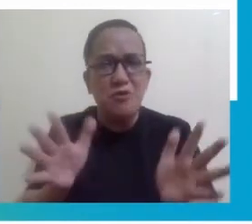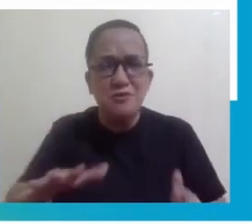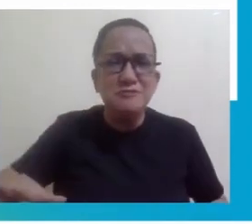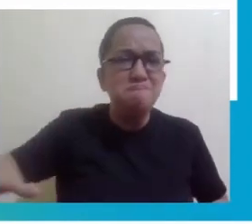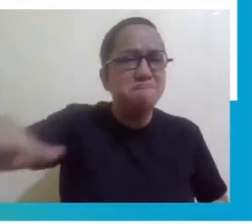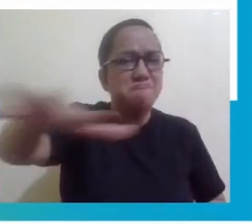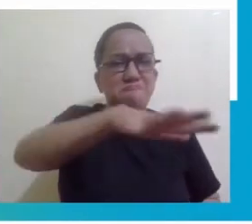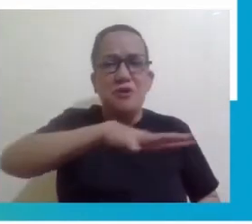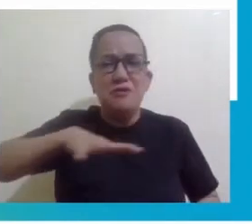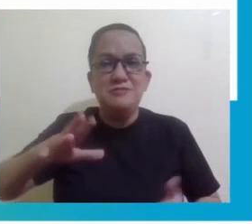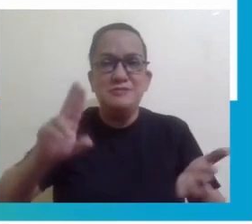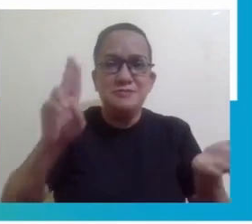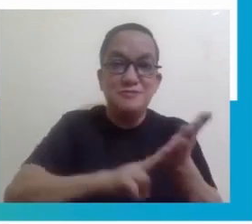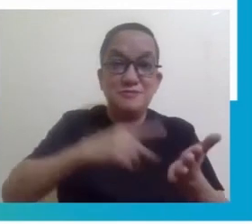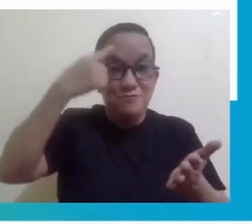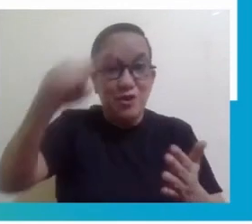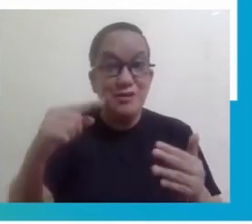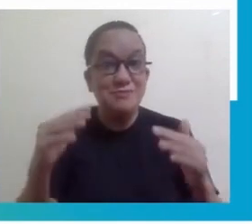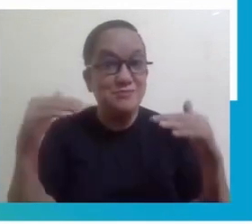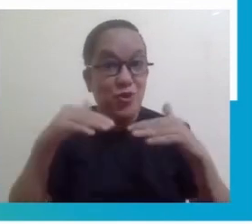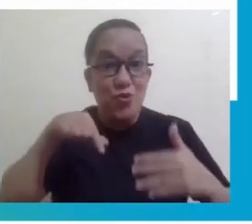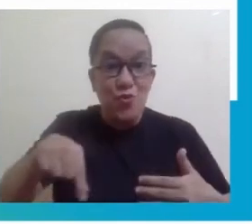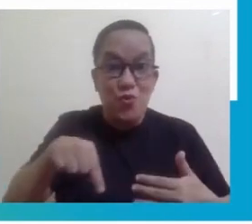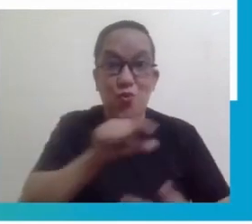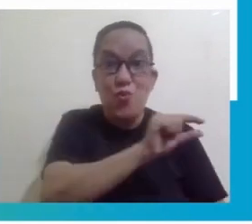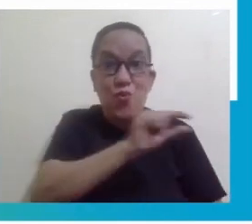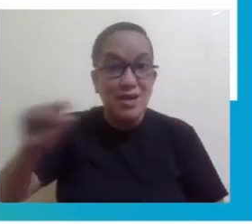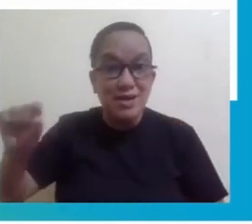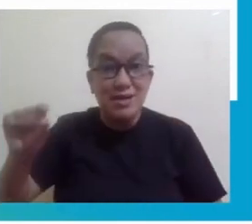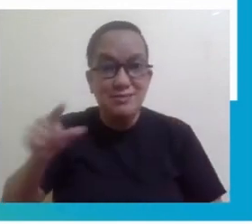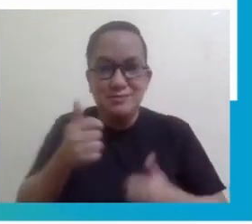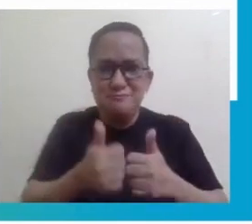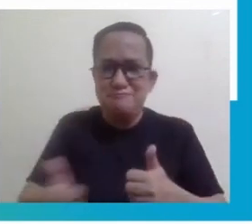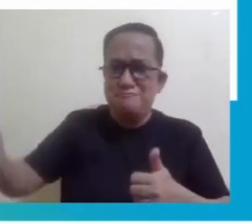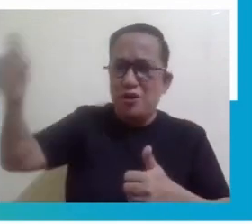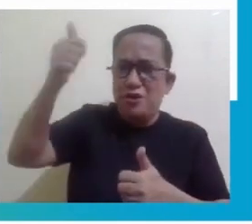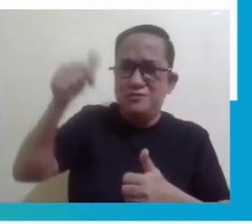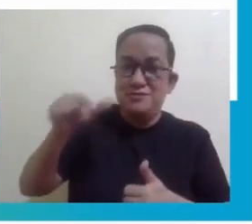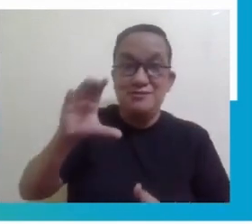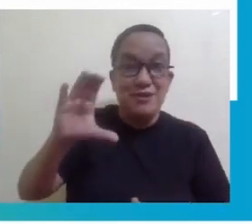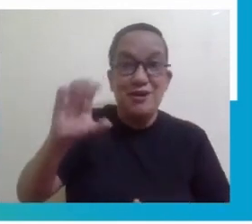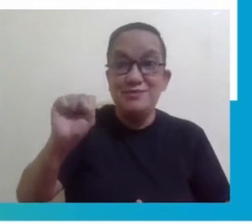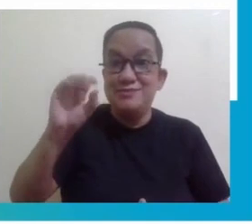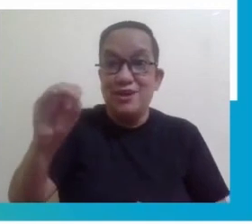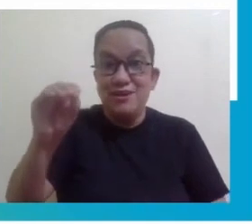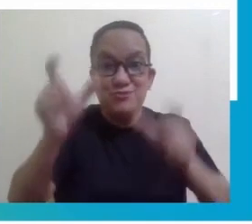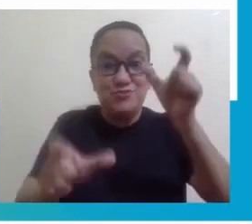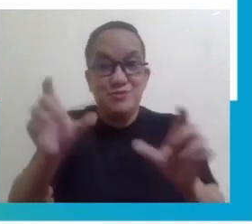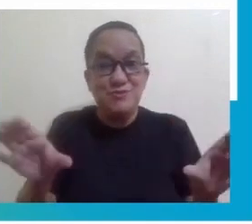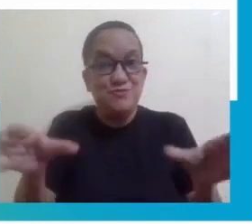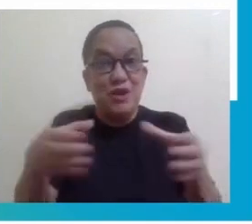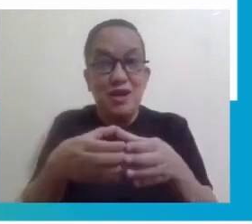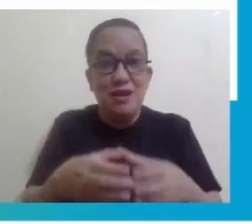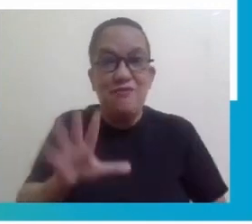week? It is led by civil society organizations. We have five sessions,